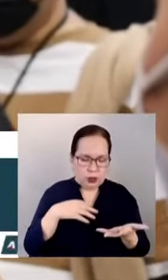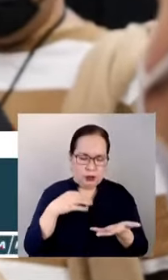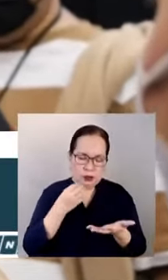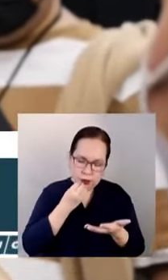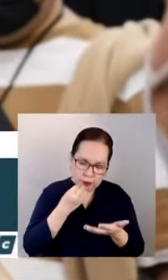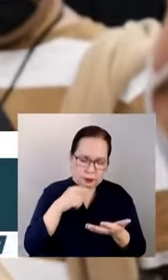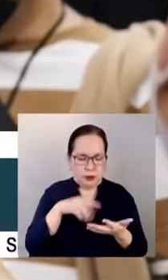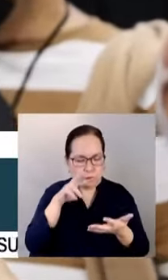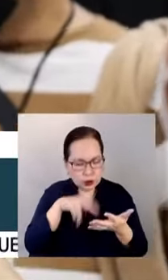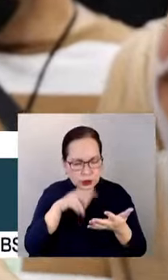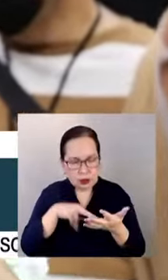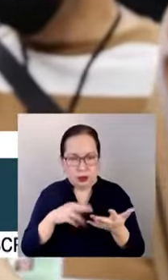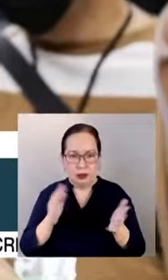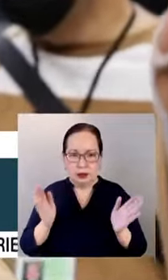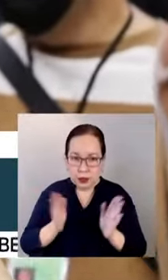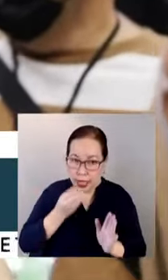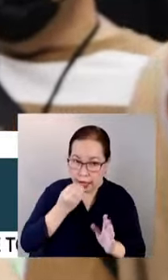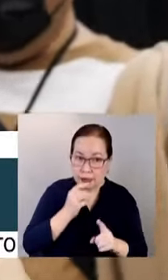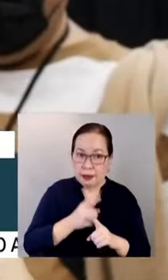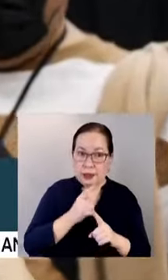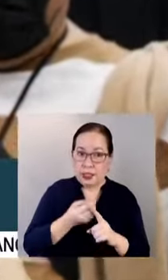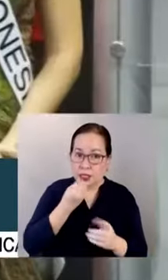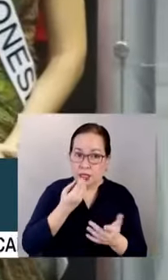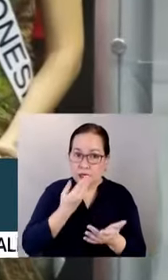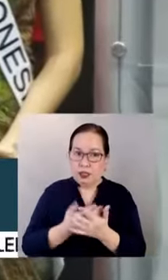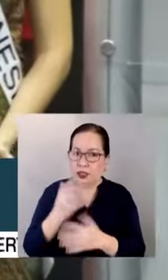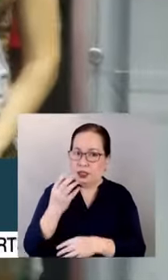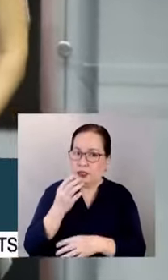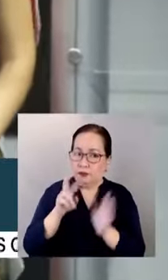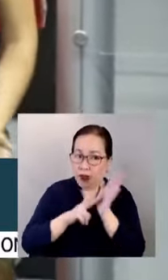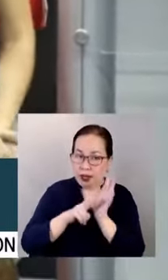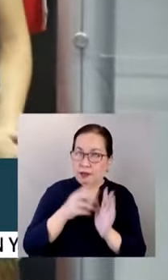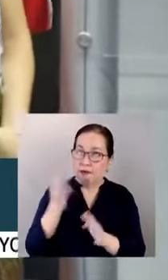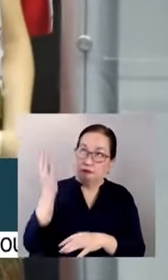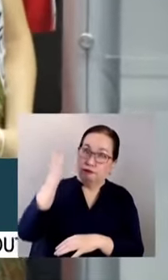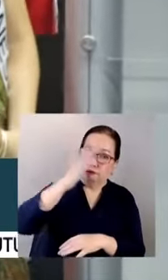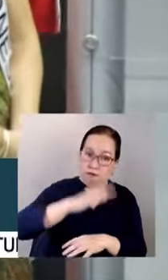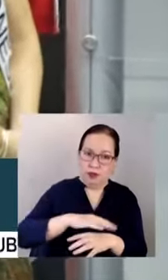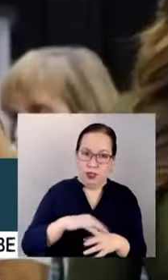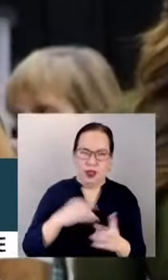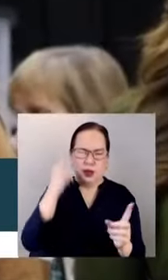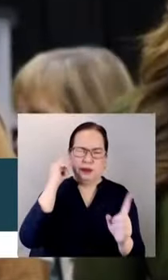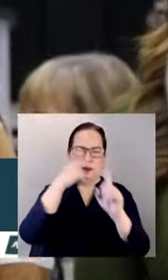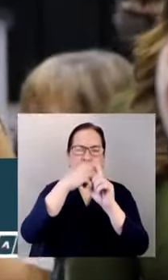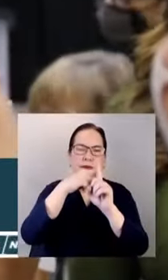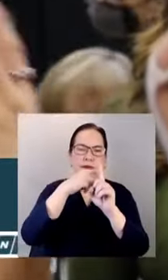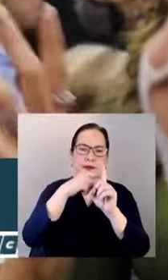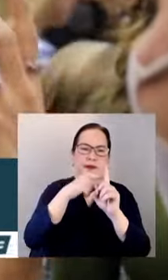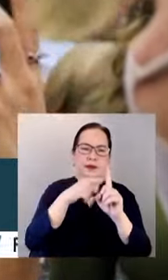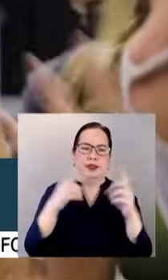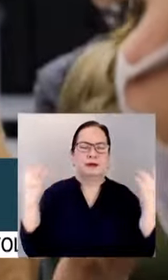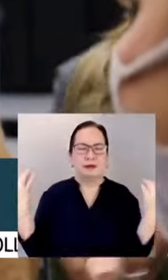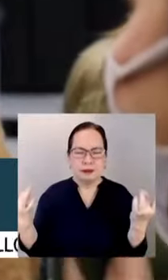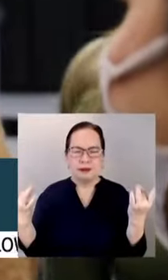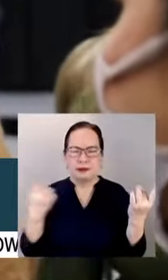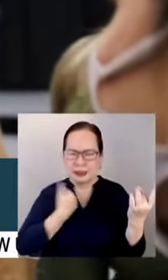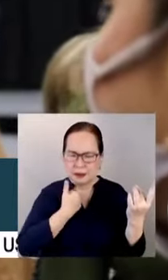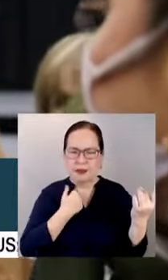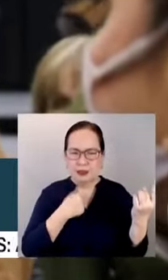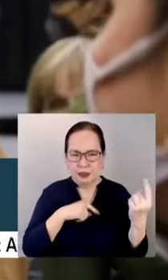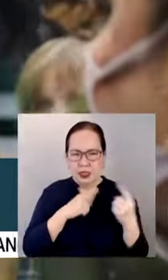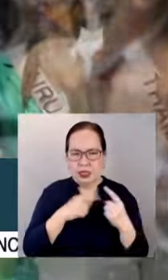was providing me with food and vitamins every day, three times a day. So I was just maintaining a positive energy and meditating and just affirming